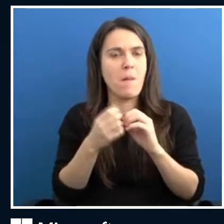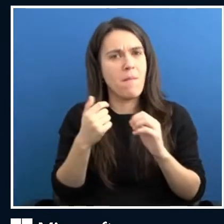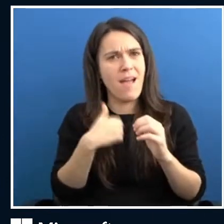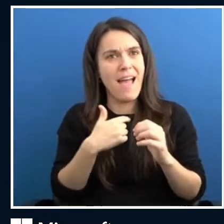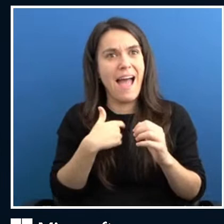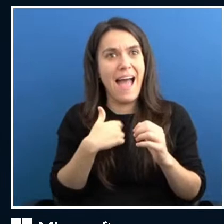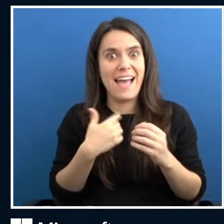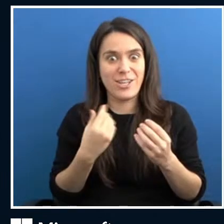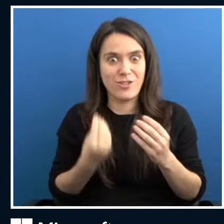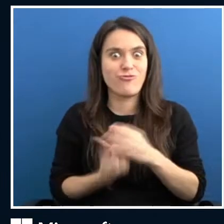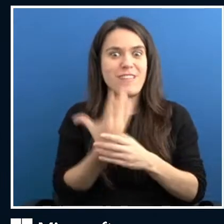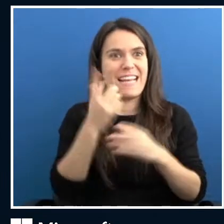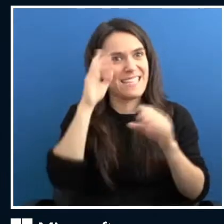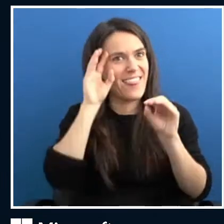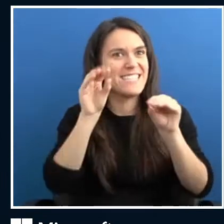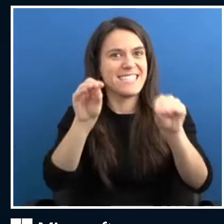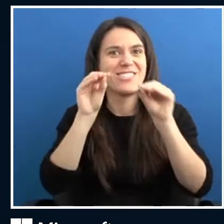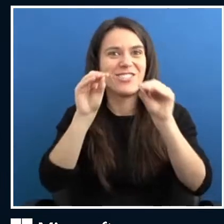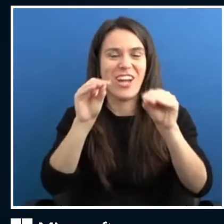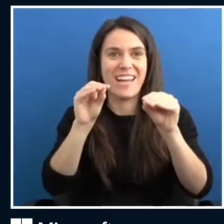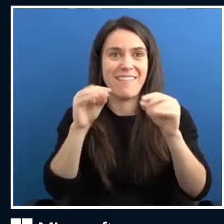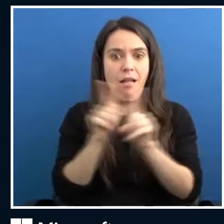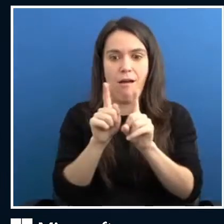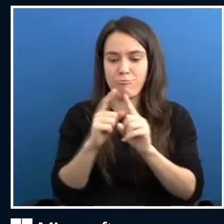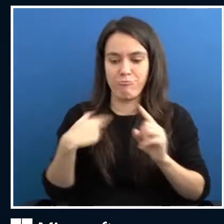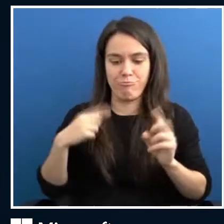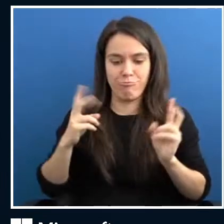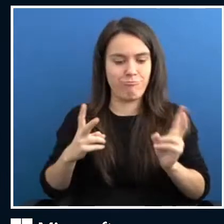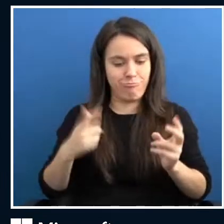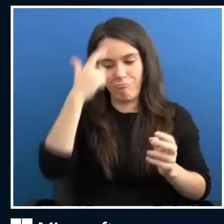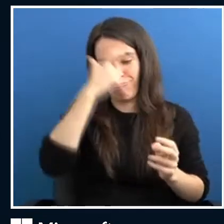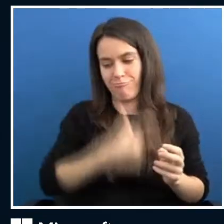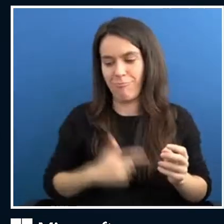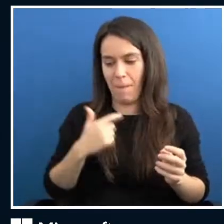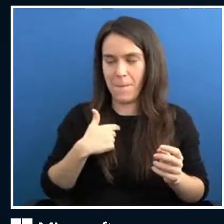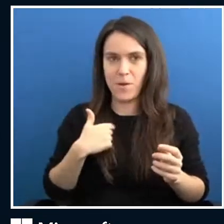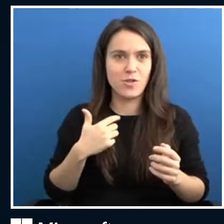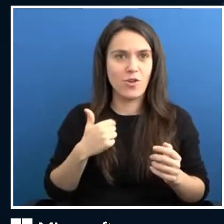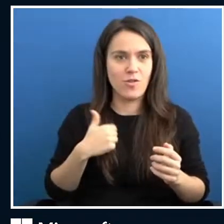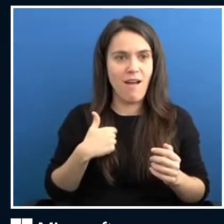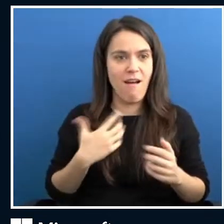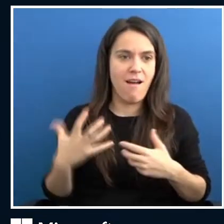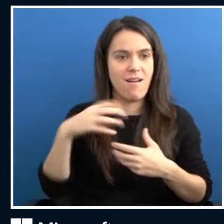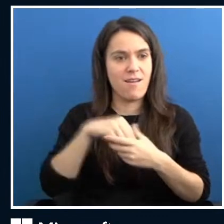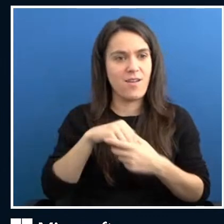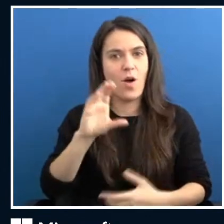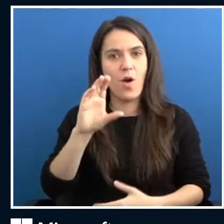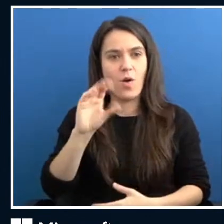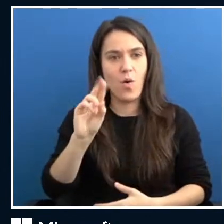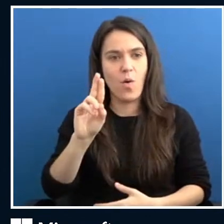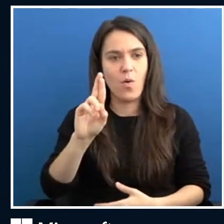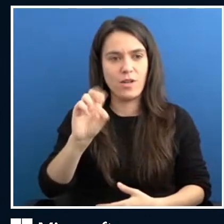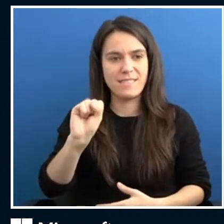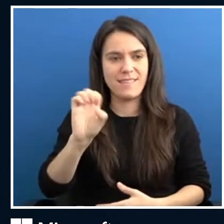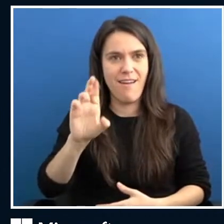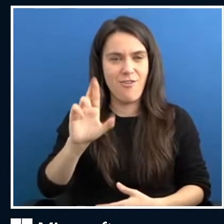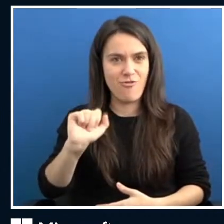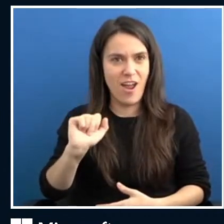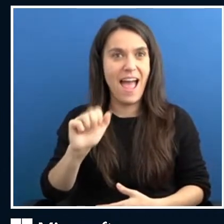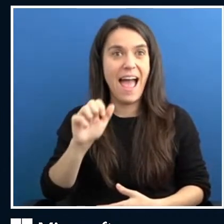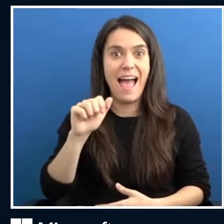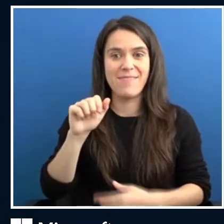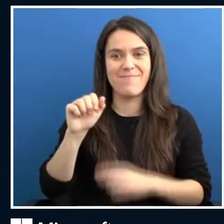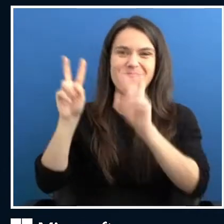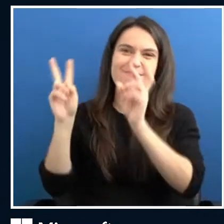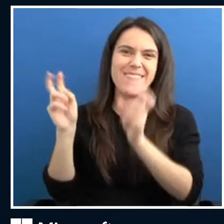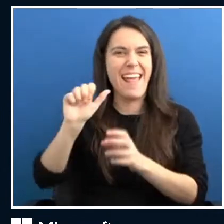As a common citizen, I took a Coursera class called AI for Everyone, and I started really following